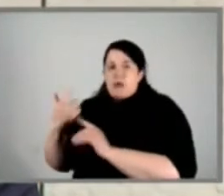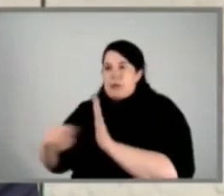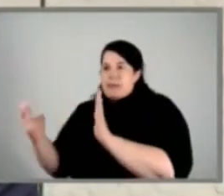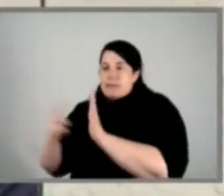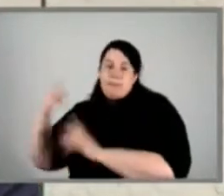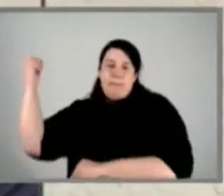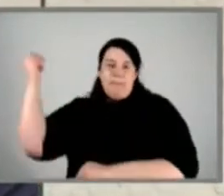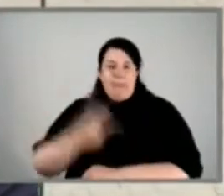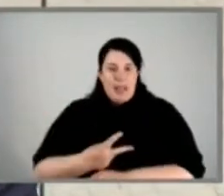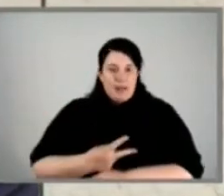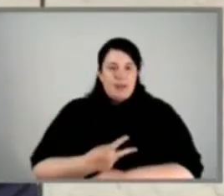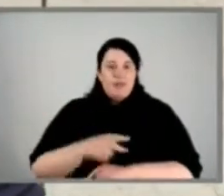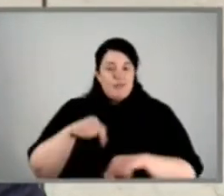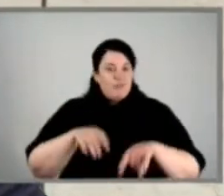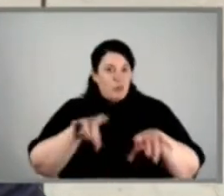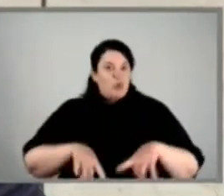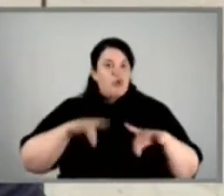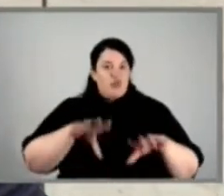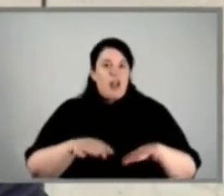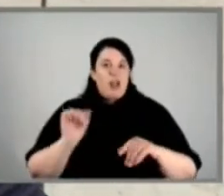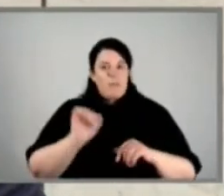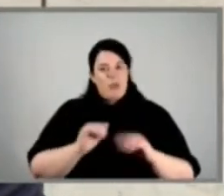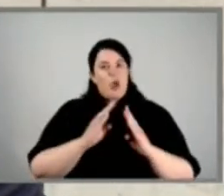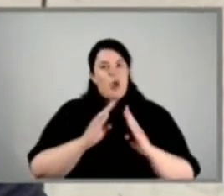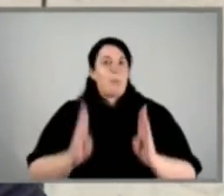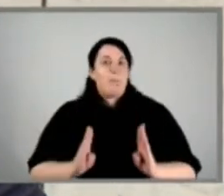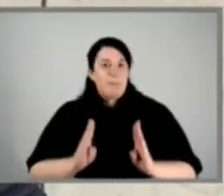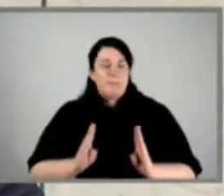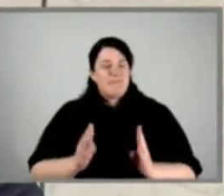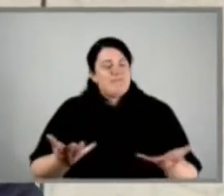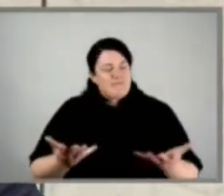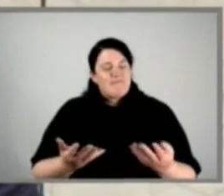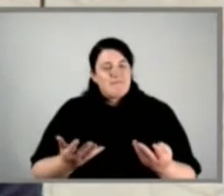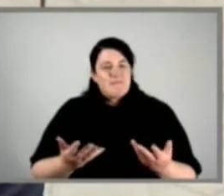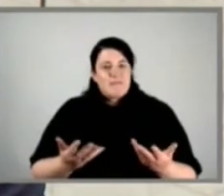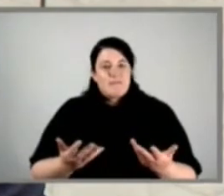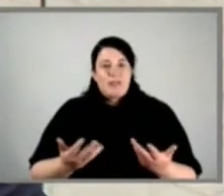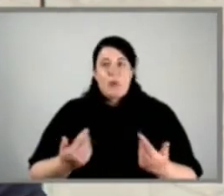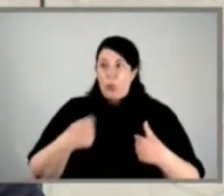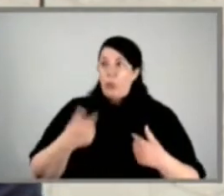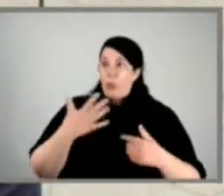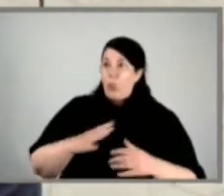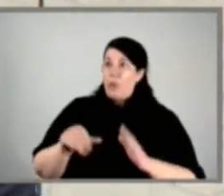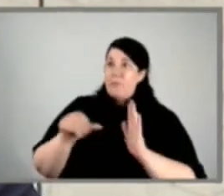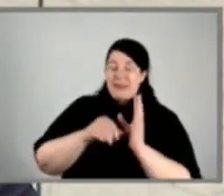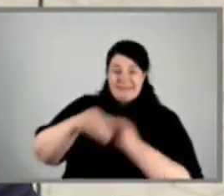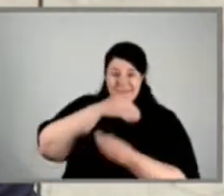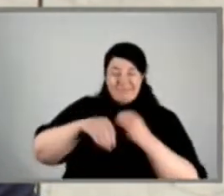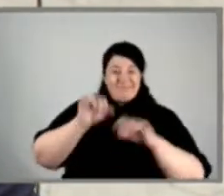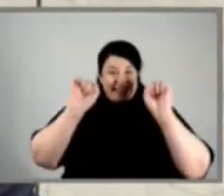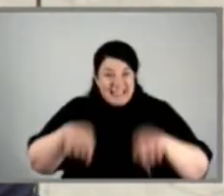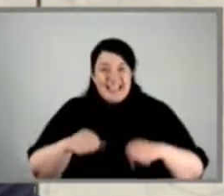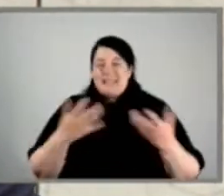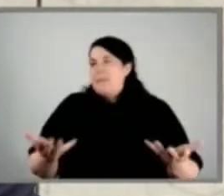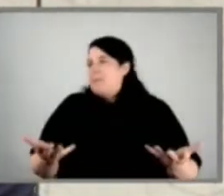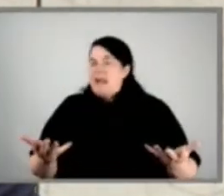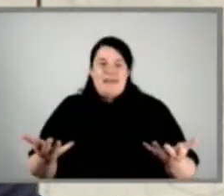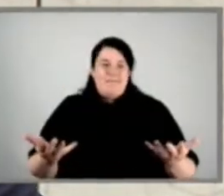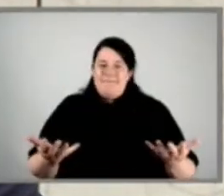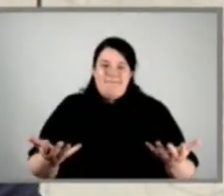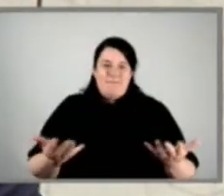And so they are difficult choices. Of course, we would like to see so many parts of our economy